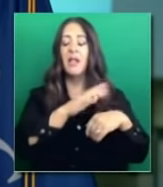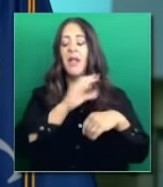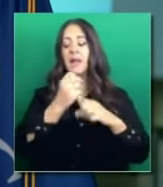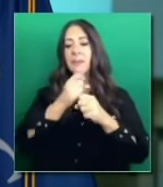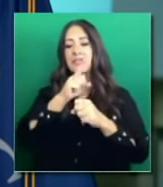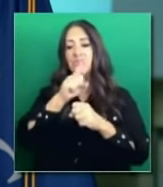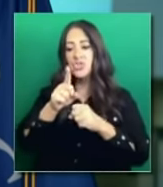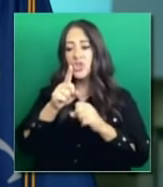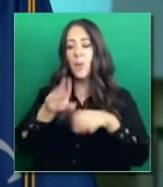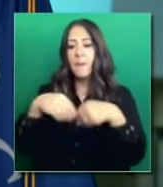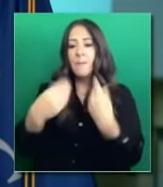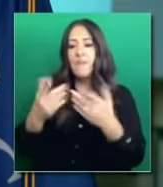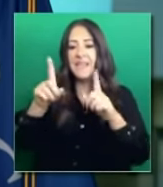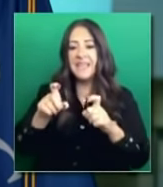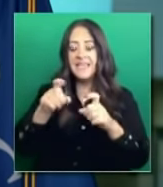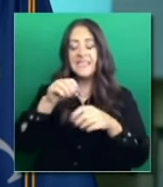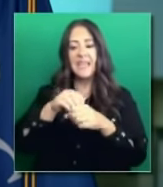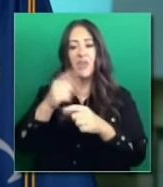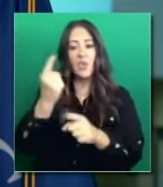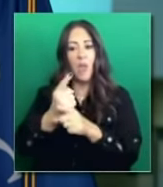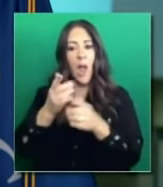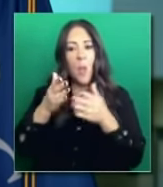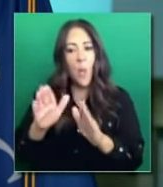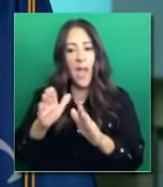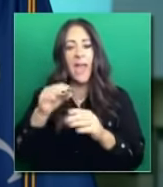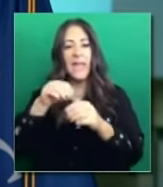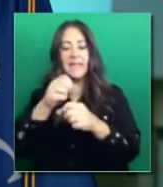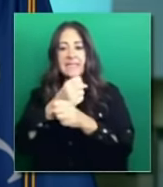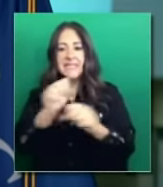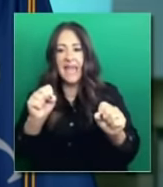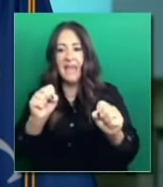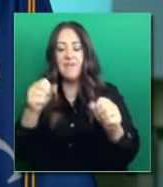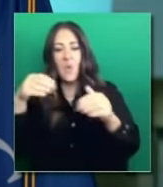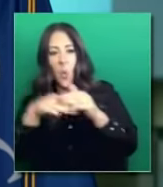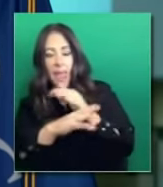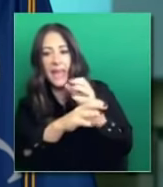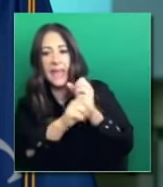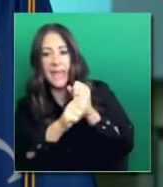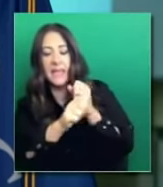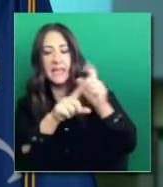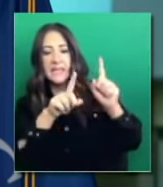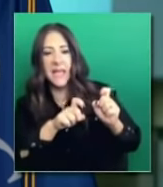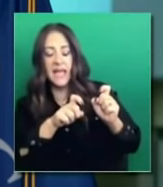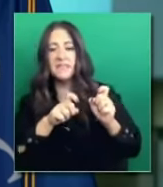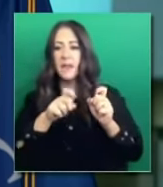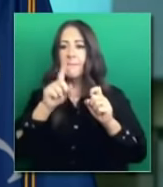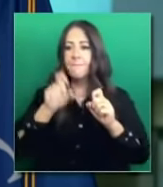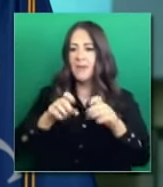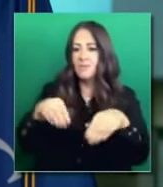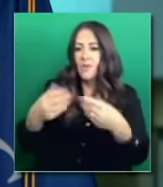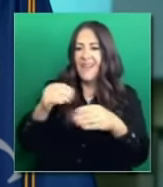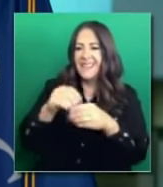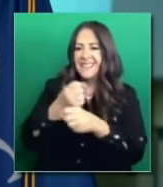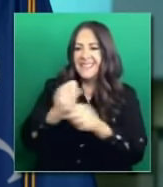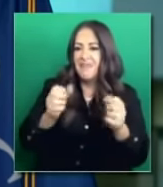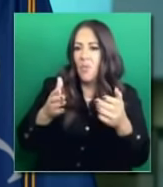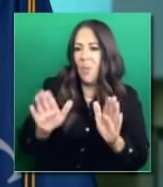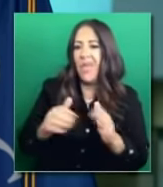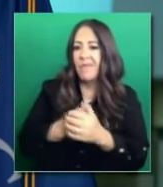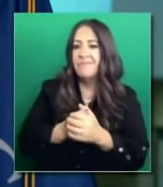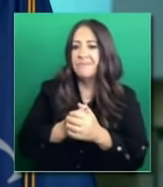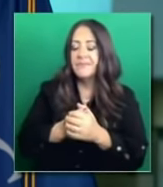way. So a lot of work to do in terms of those plans and those strategies, the application and the implementation.